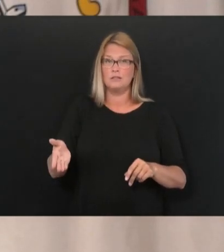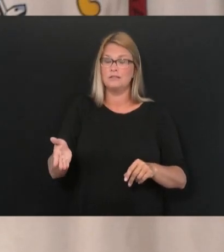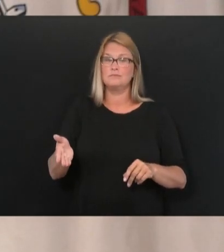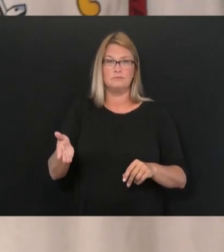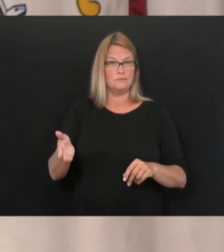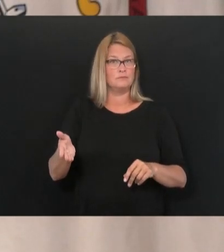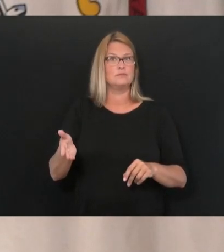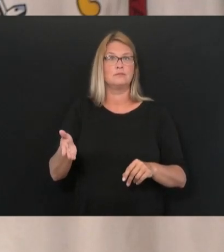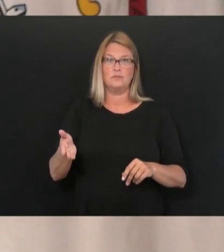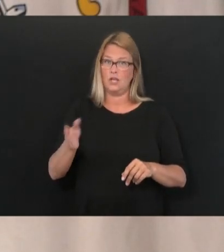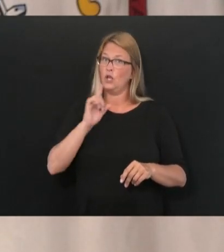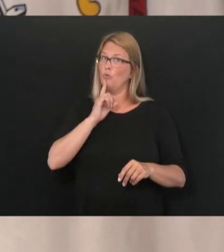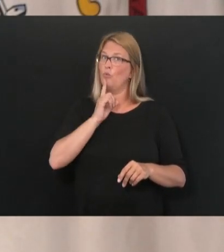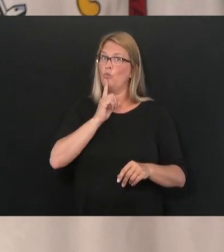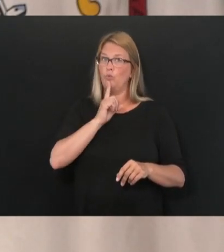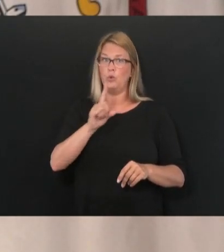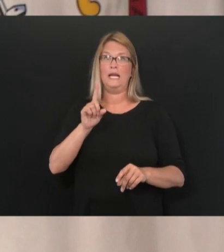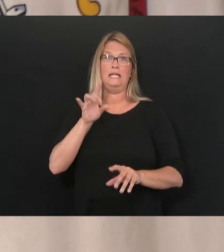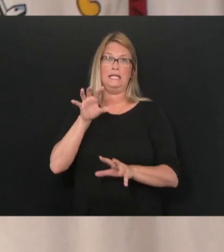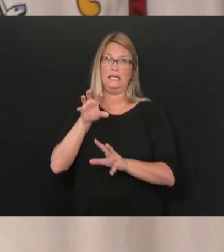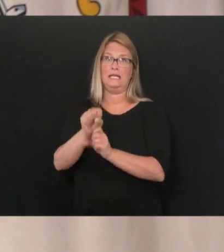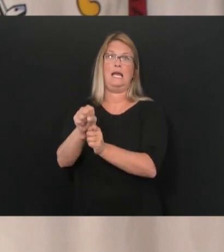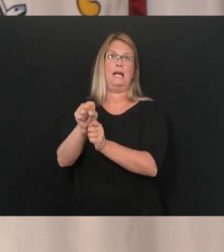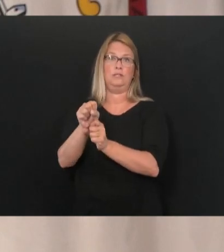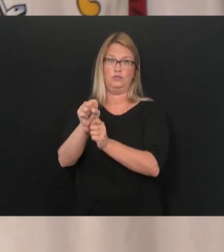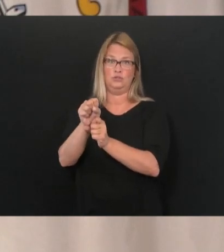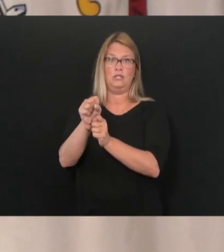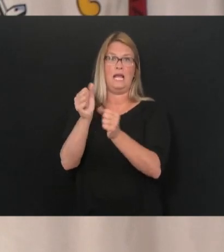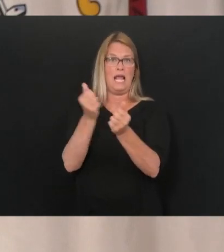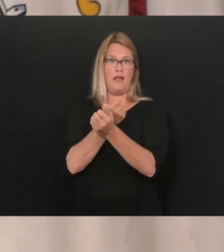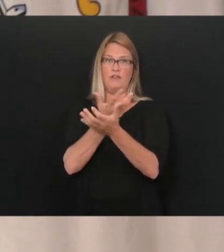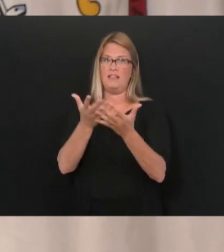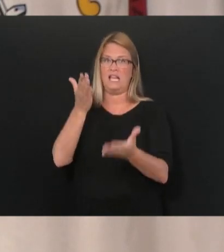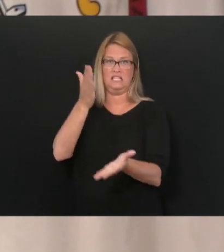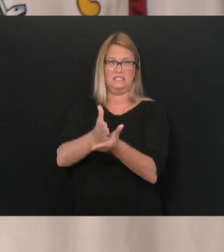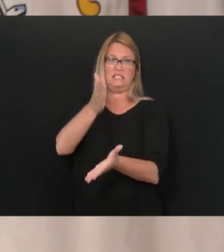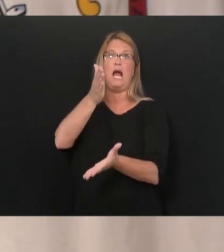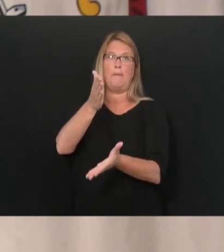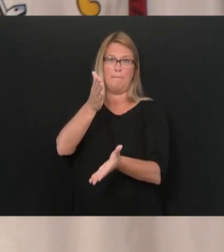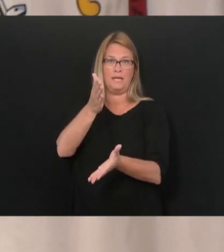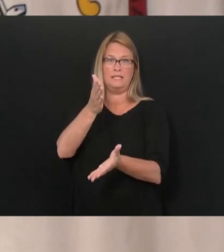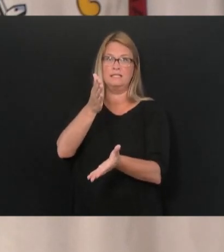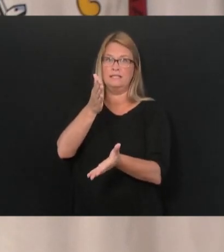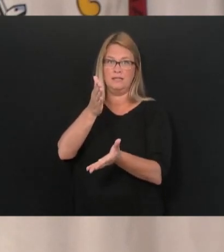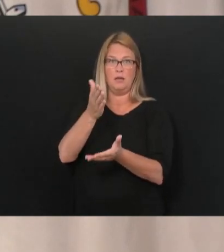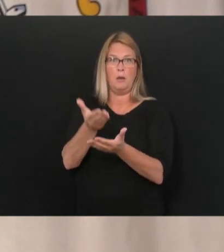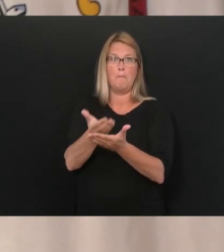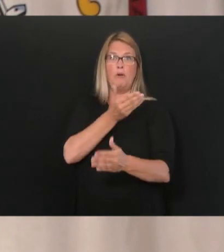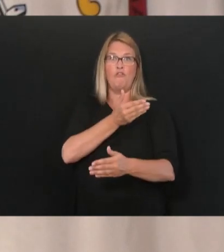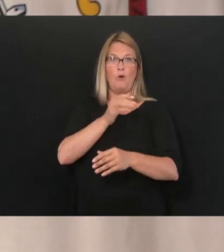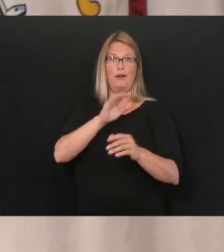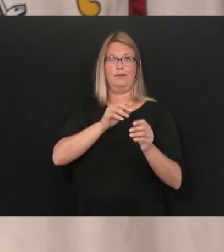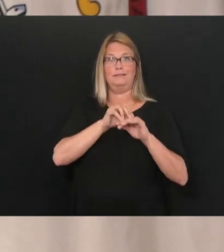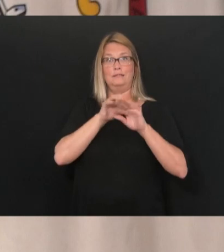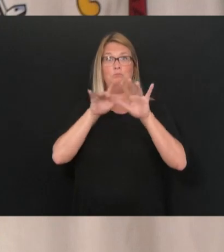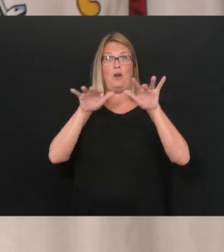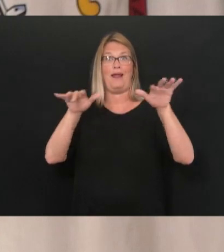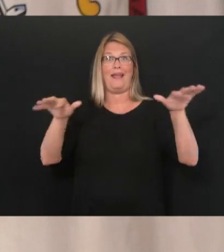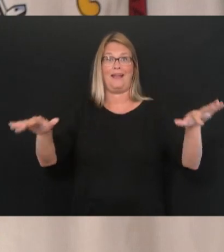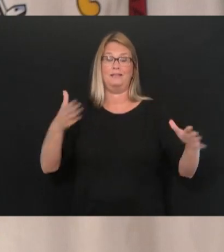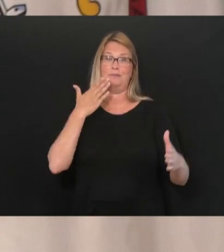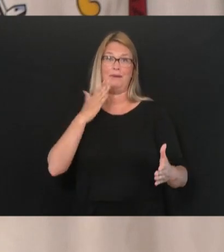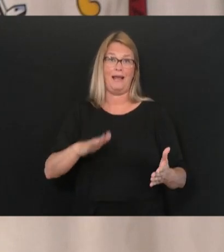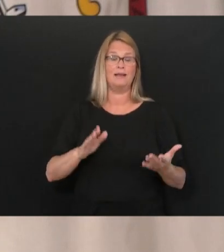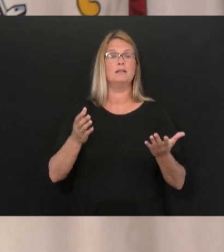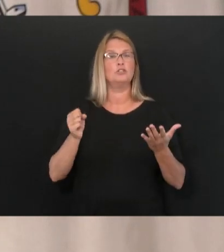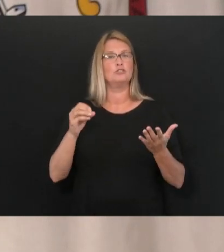put the stranglehold on this terrible disease, and we've stopped it in its tracks in lots and lots of places. So great work